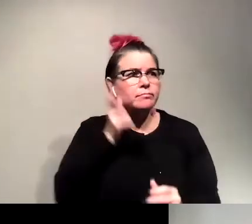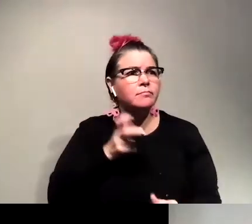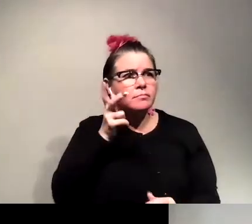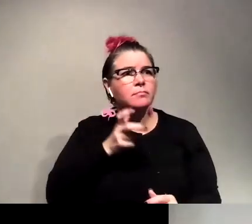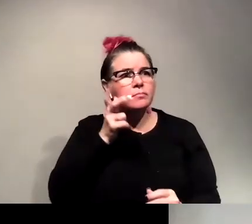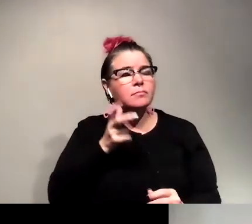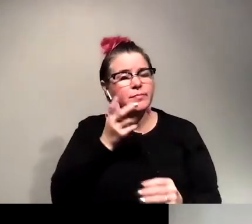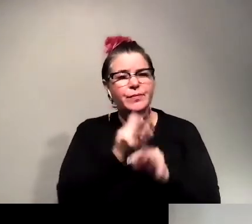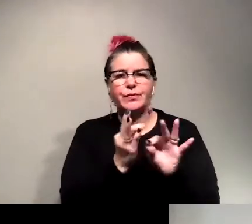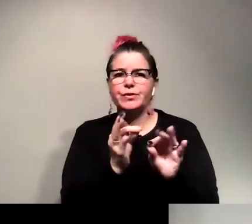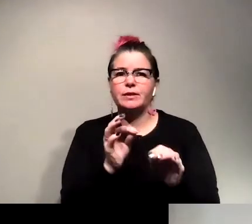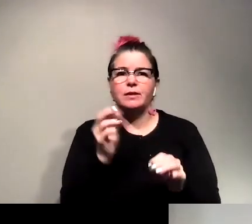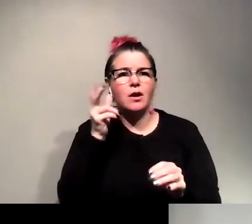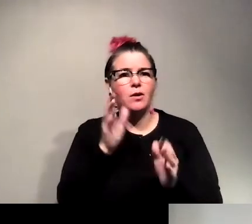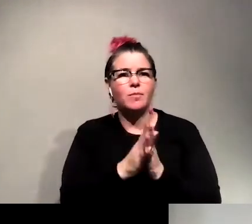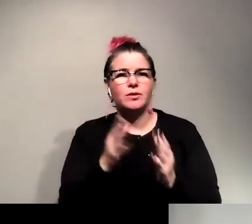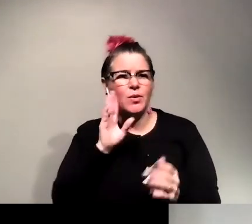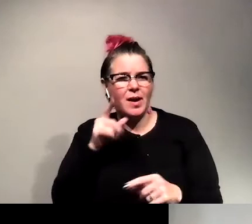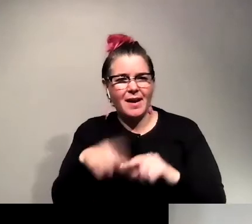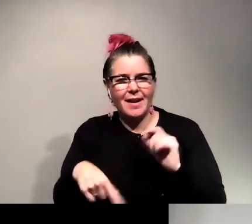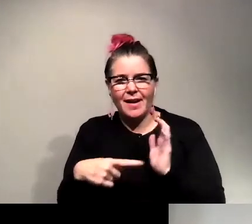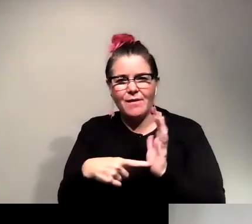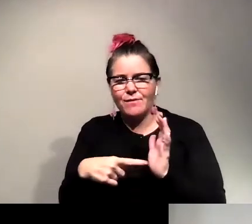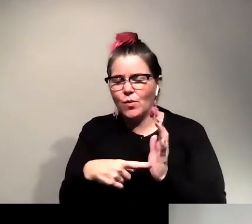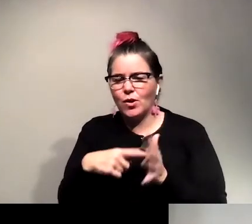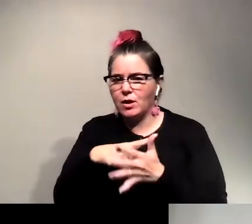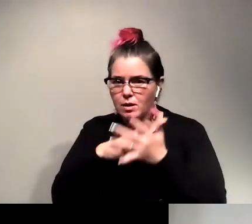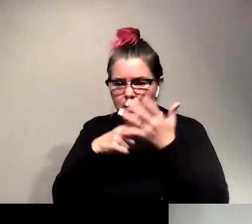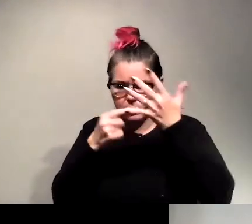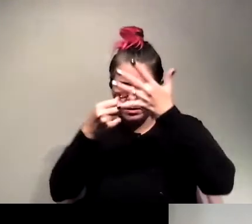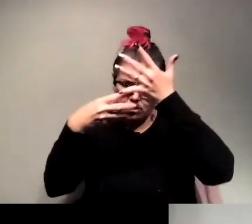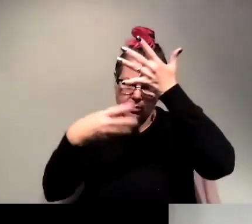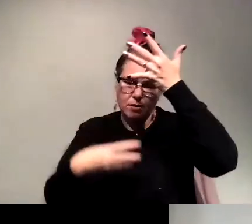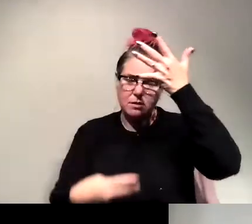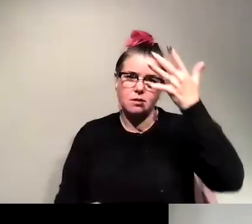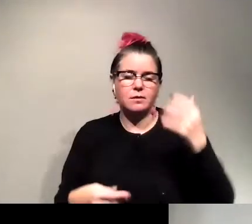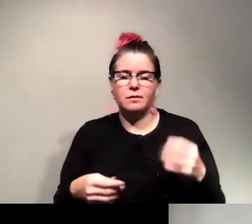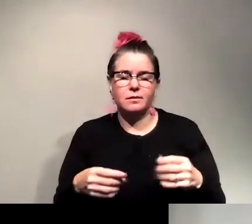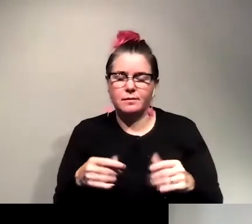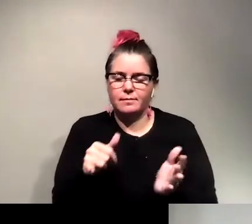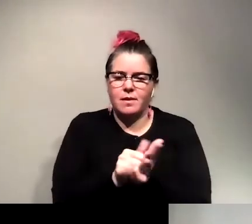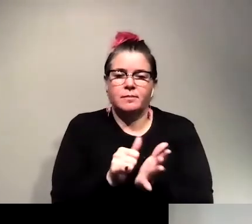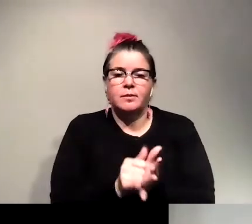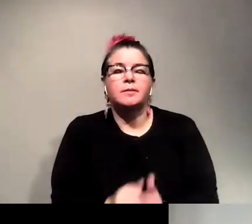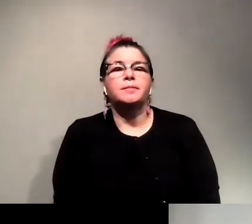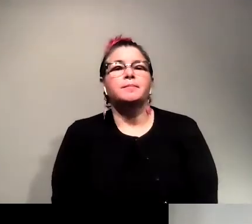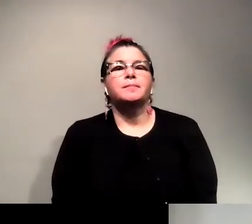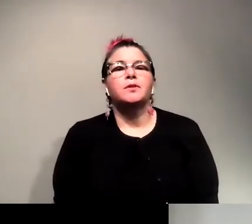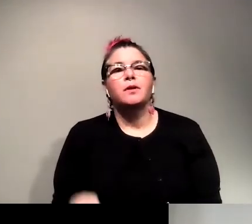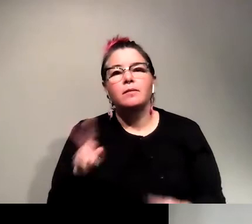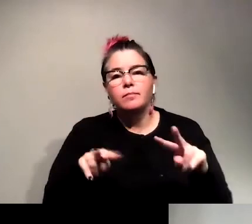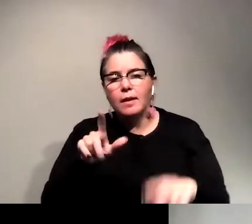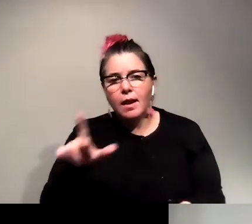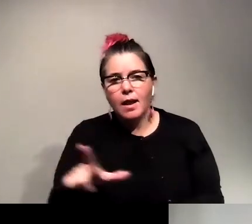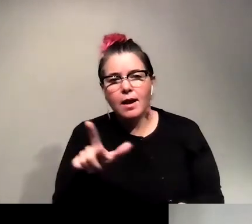for free. Cause I know I could not afford the number of audiobooks that I am listening to right now, there's like no chance. So you can look at your local library